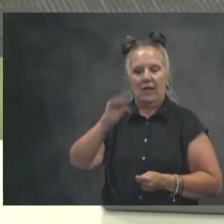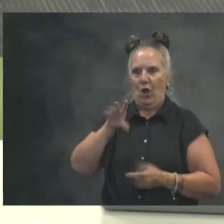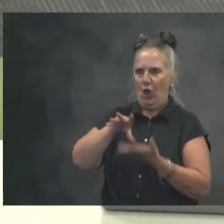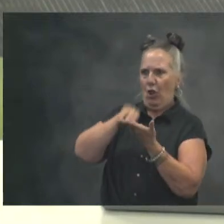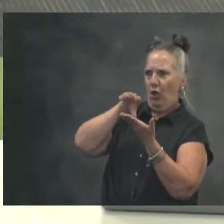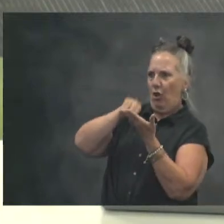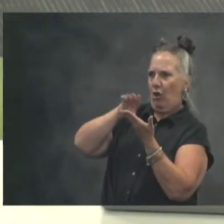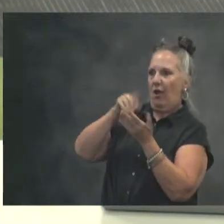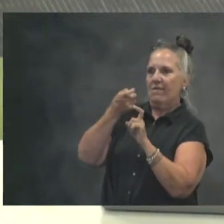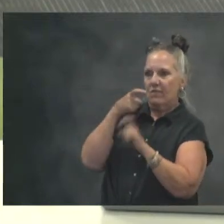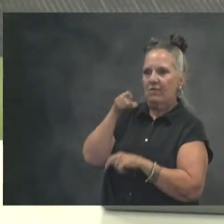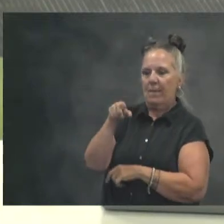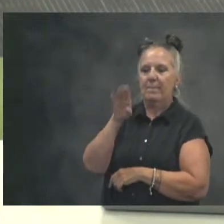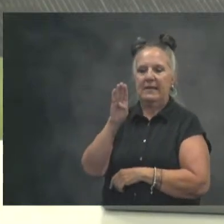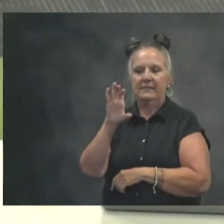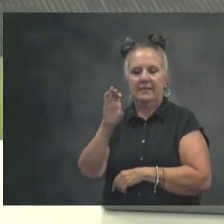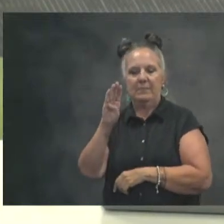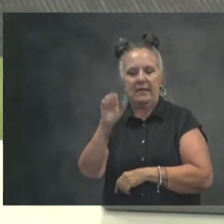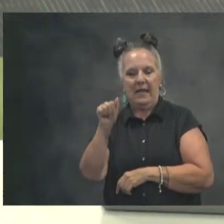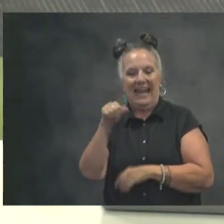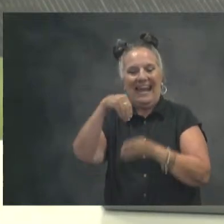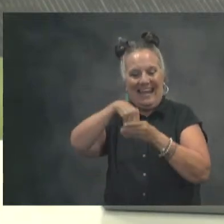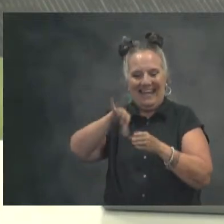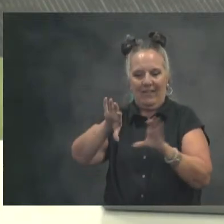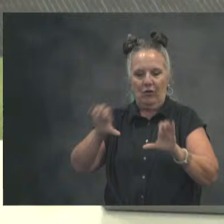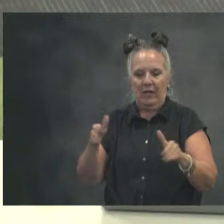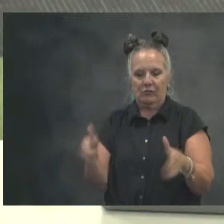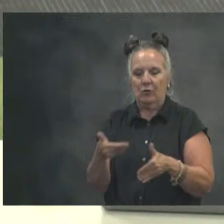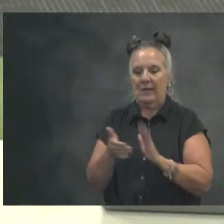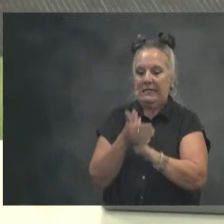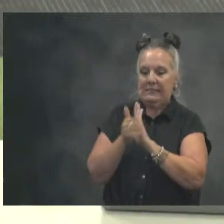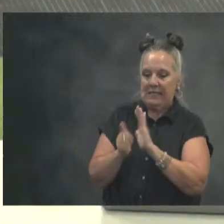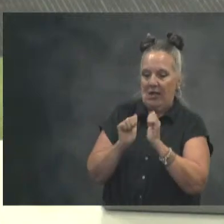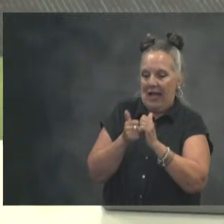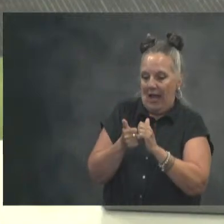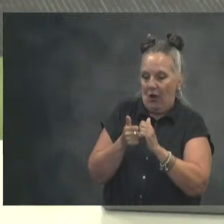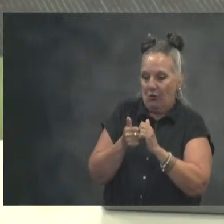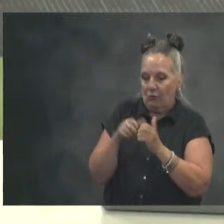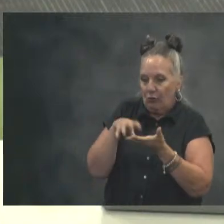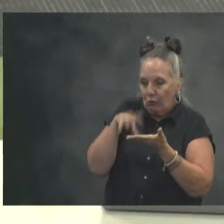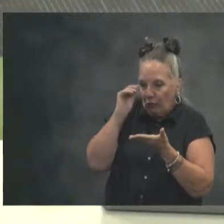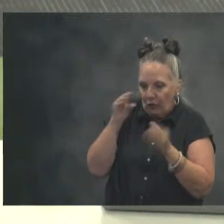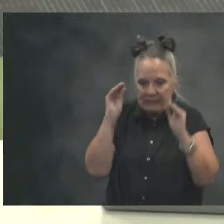the BCBA in their classroom. And so the skills that they're learning about how to teach, how to